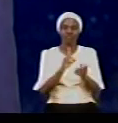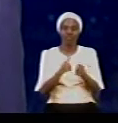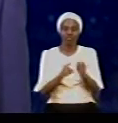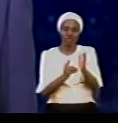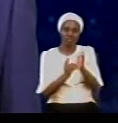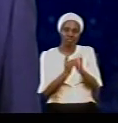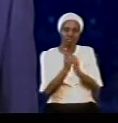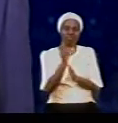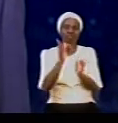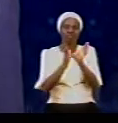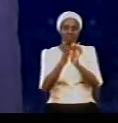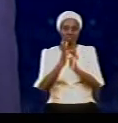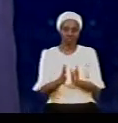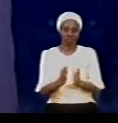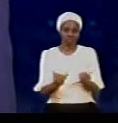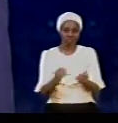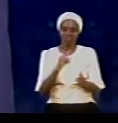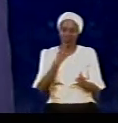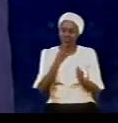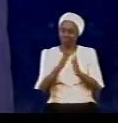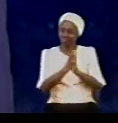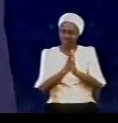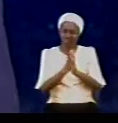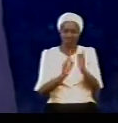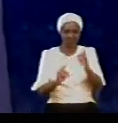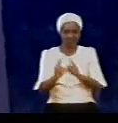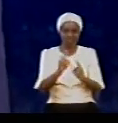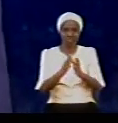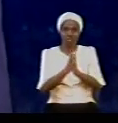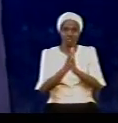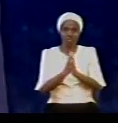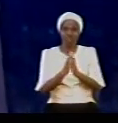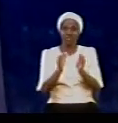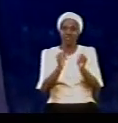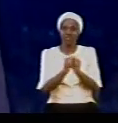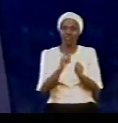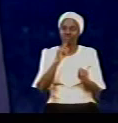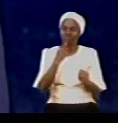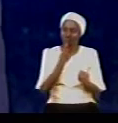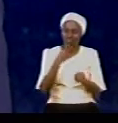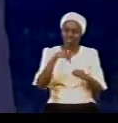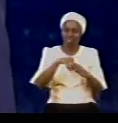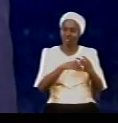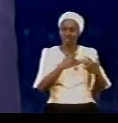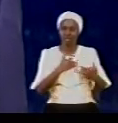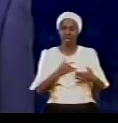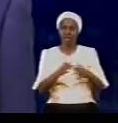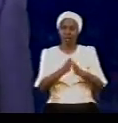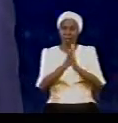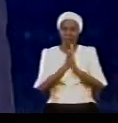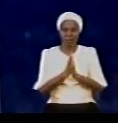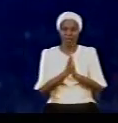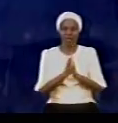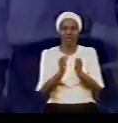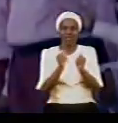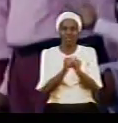enthusiasm. Pray with concern and expectation that God will do those